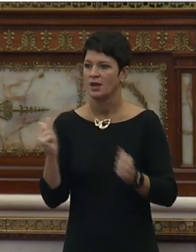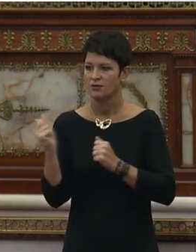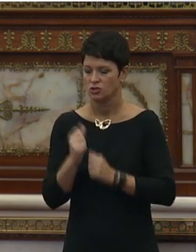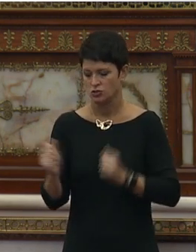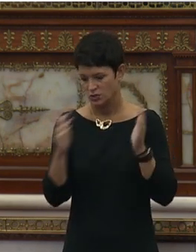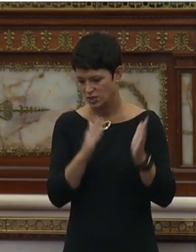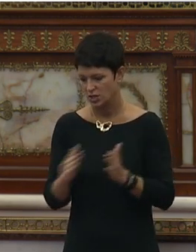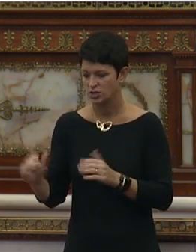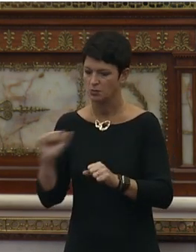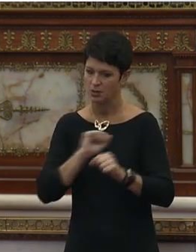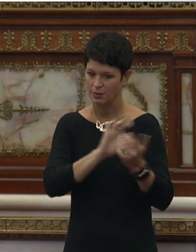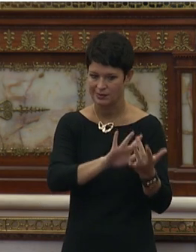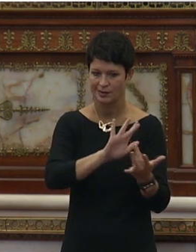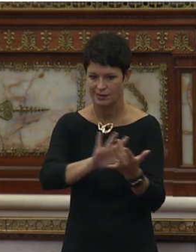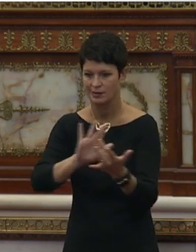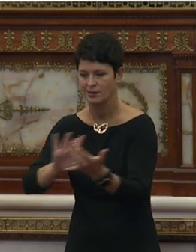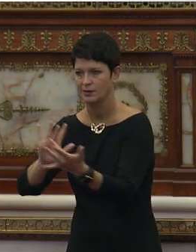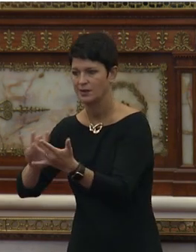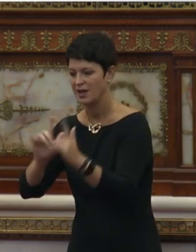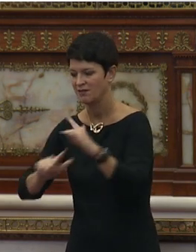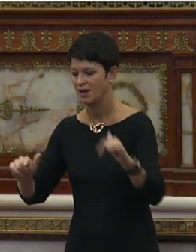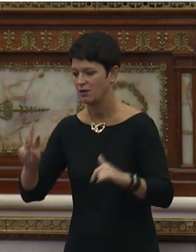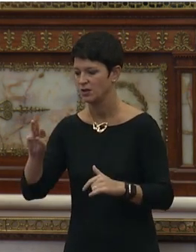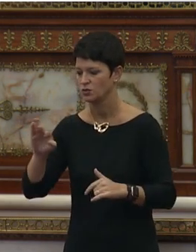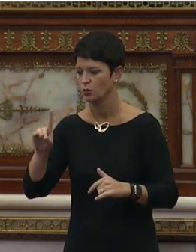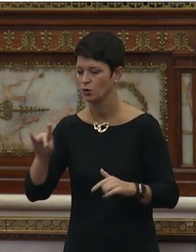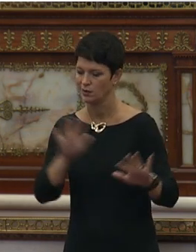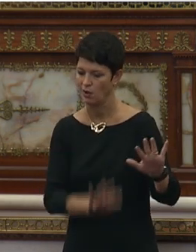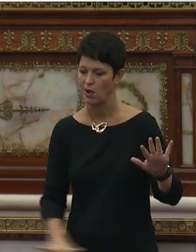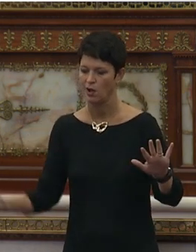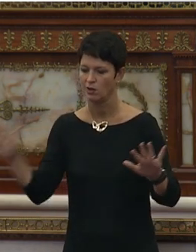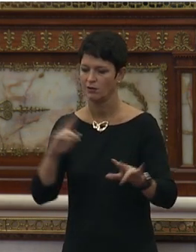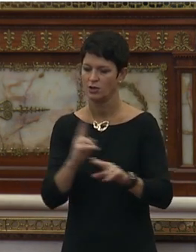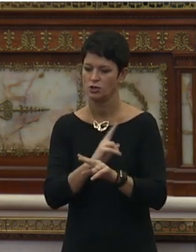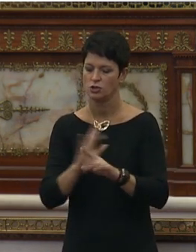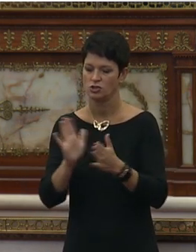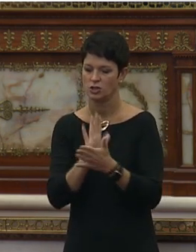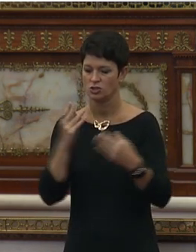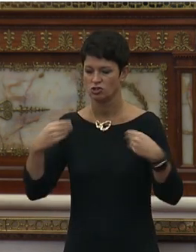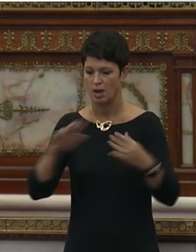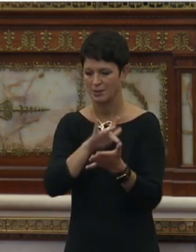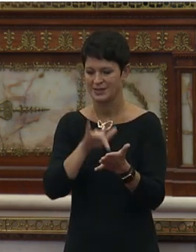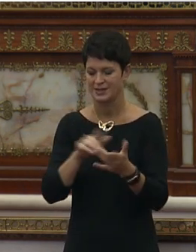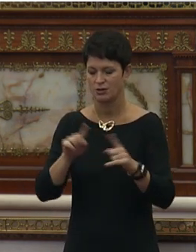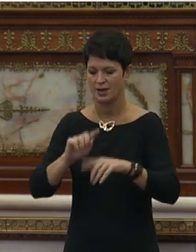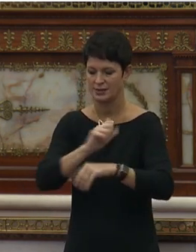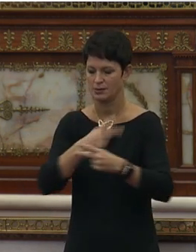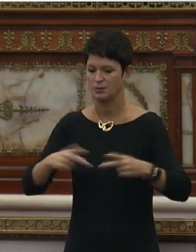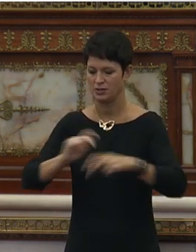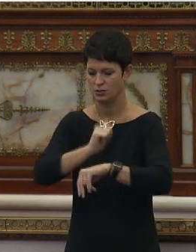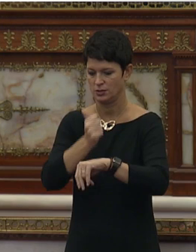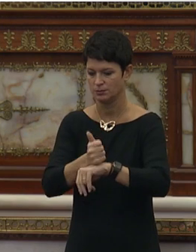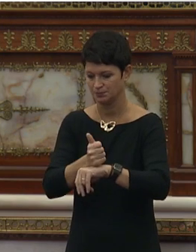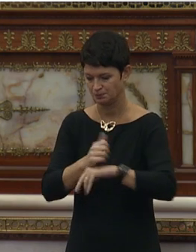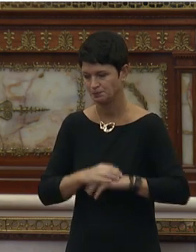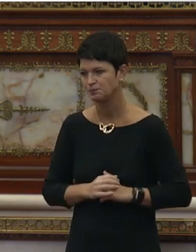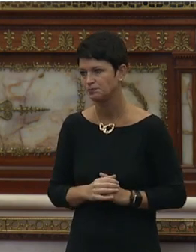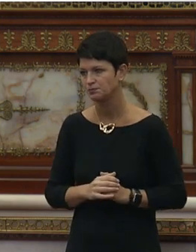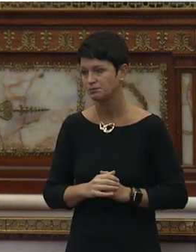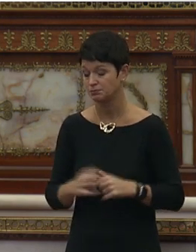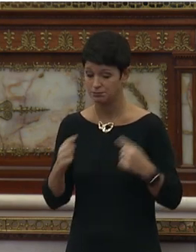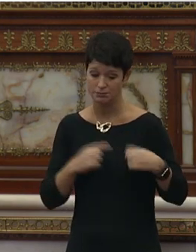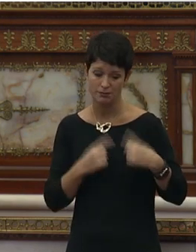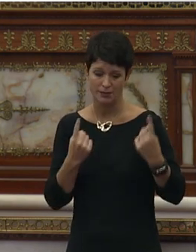been doing this outreach at various wards and using shopping centers as a staging area. And so as